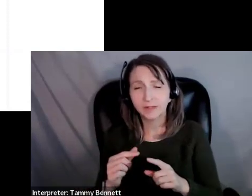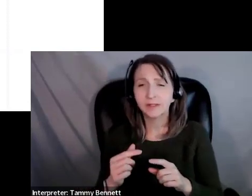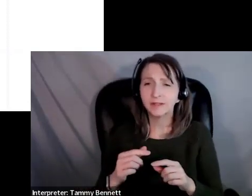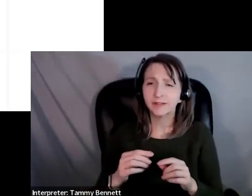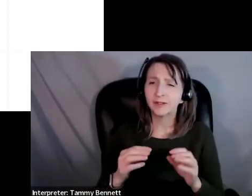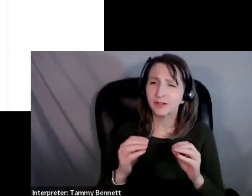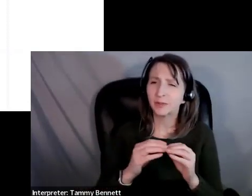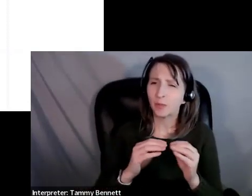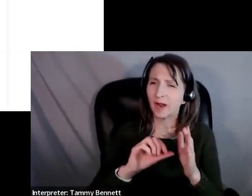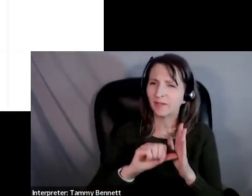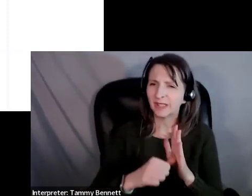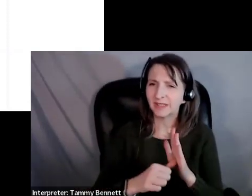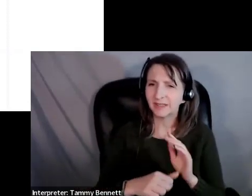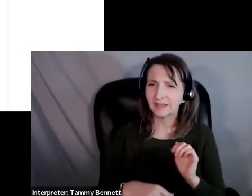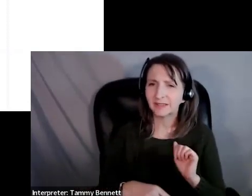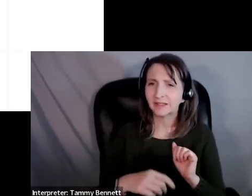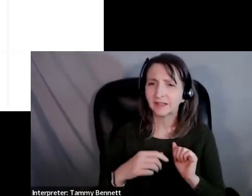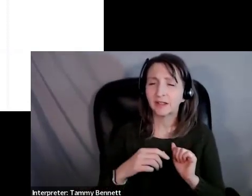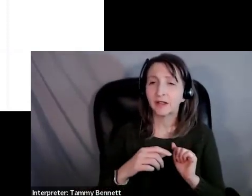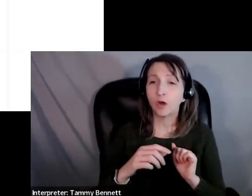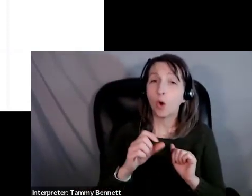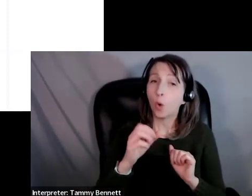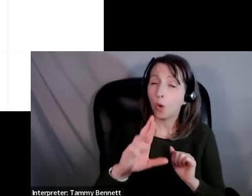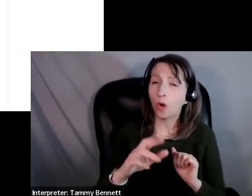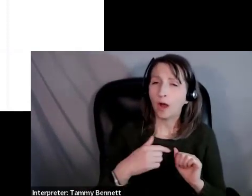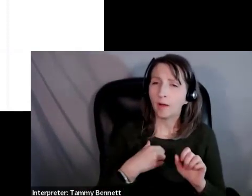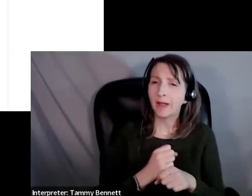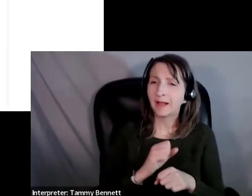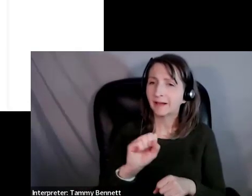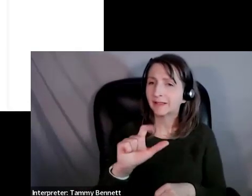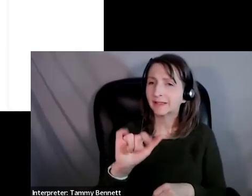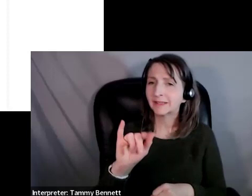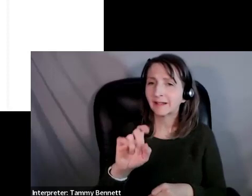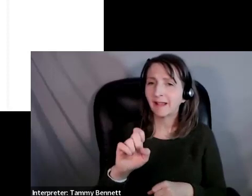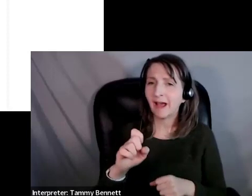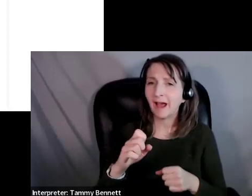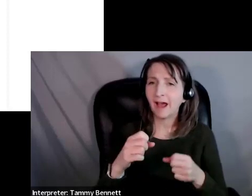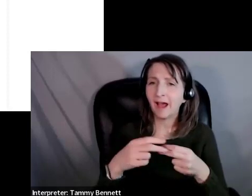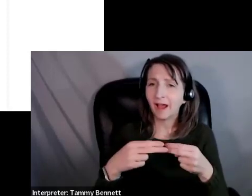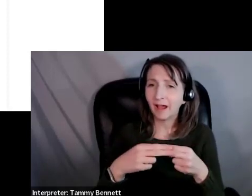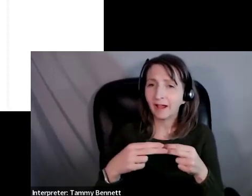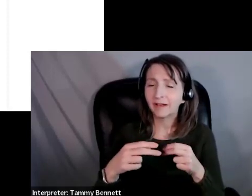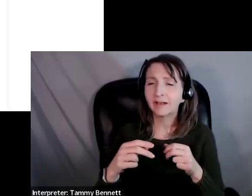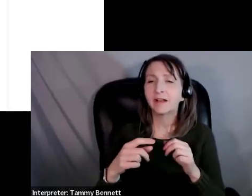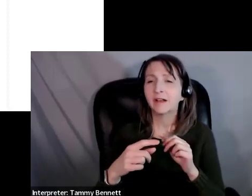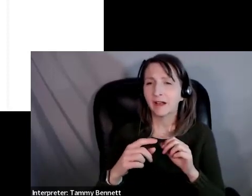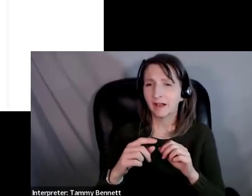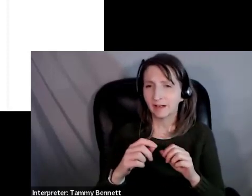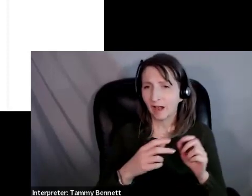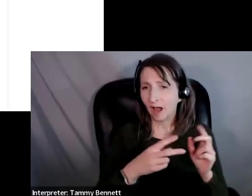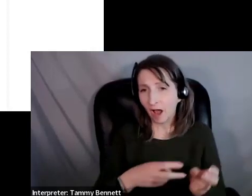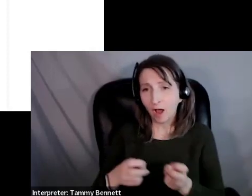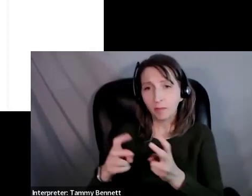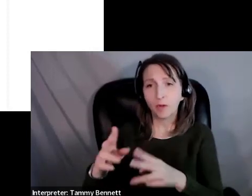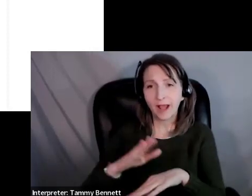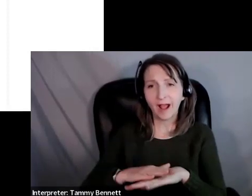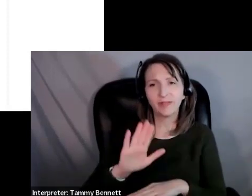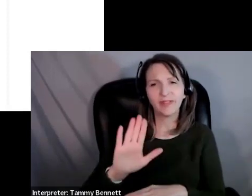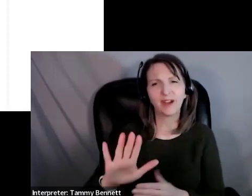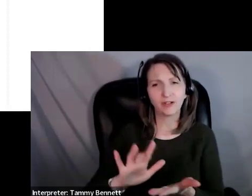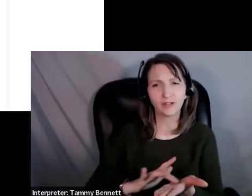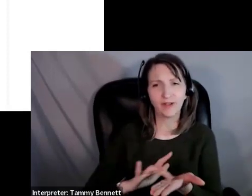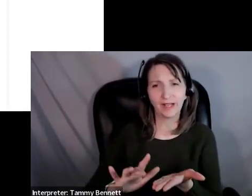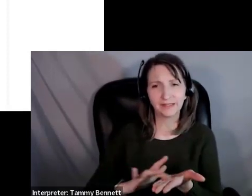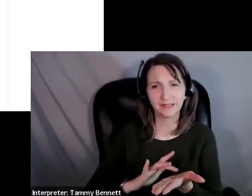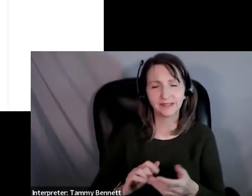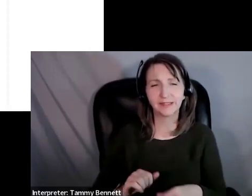will, or I'll make it into a slideshow and I upload it onto their device. And then what do you do? And again, it's giving you different examples of what's next, how can